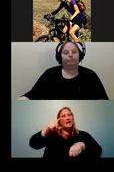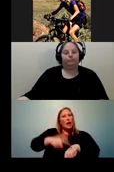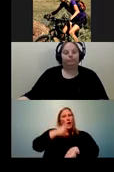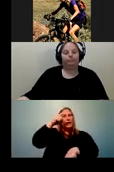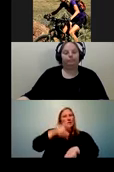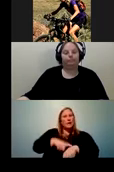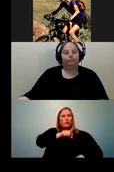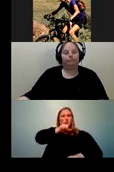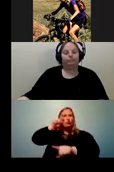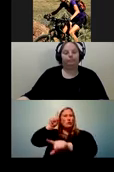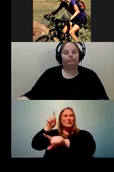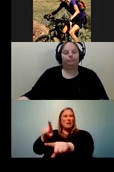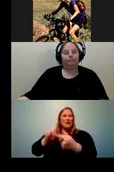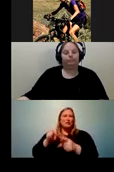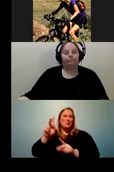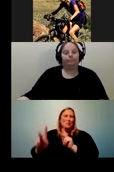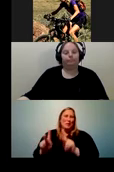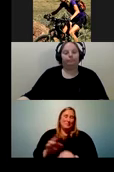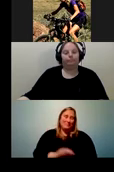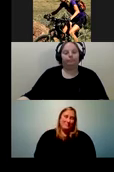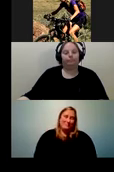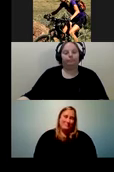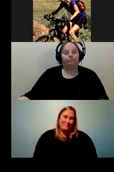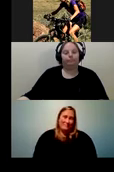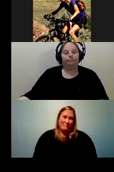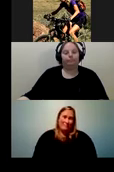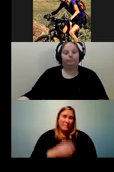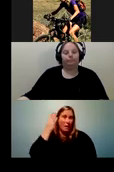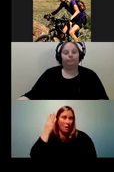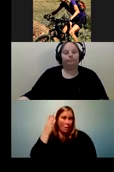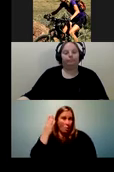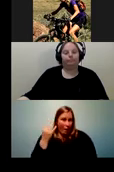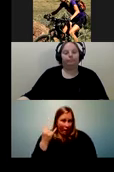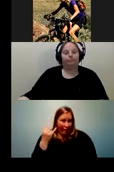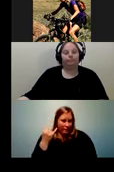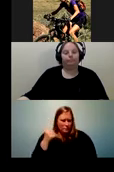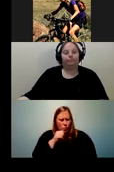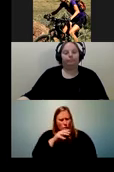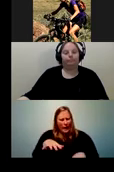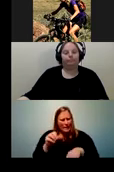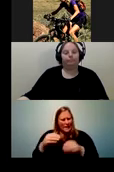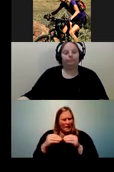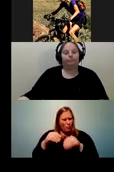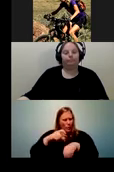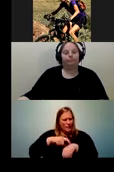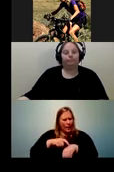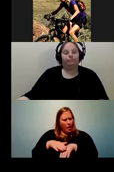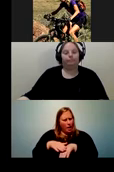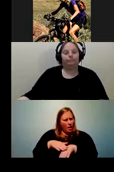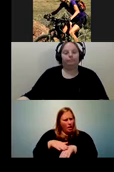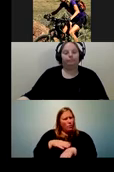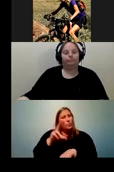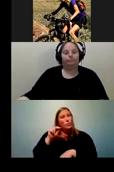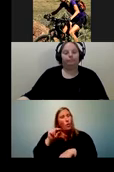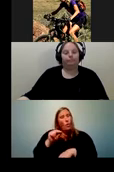people. And I think a big part of that is not that we're taking any longer to respond than we ever have before, but because